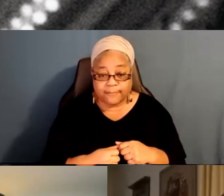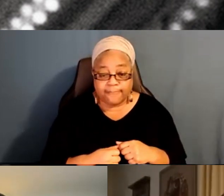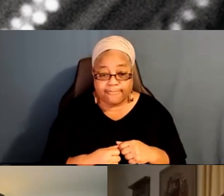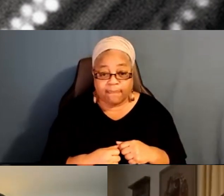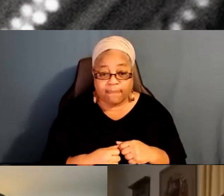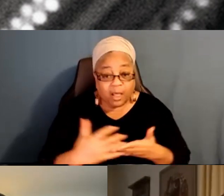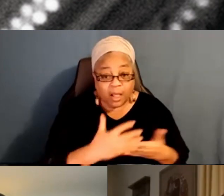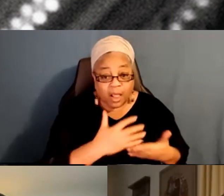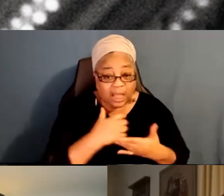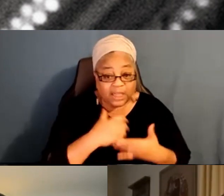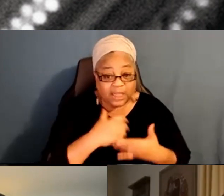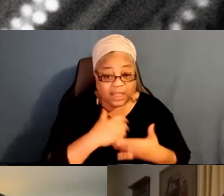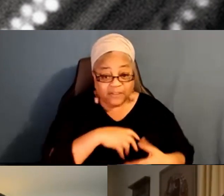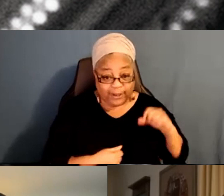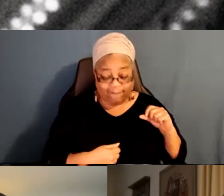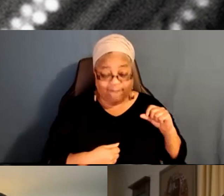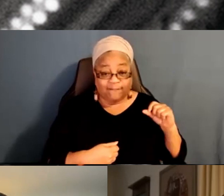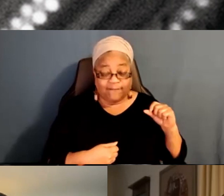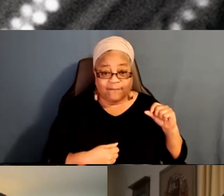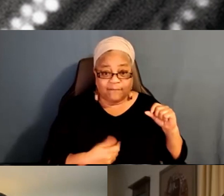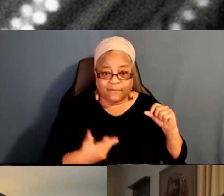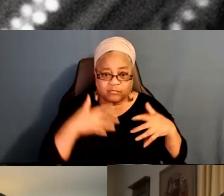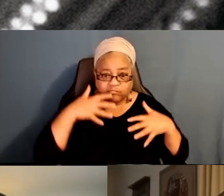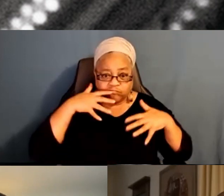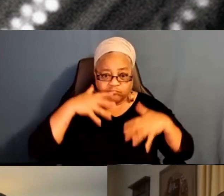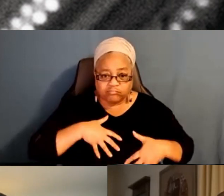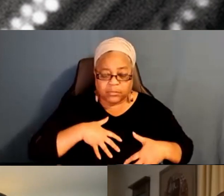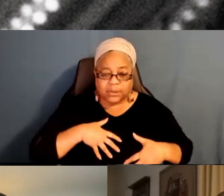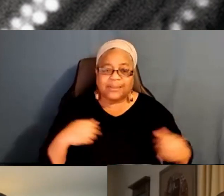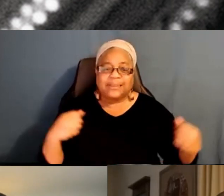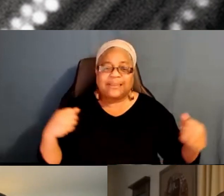collective grief as grievance is terrifyingly difficult,